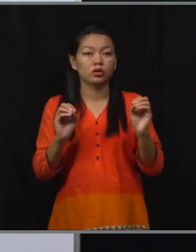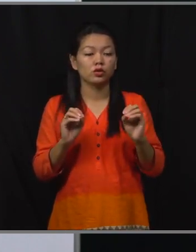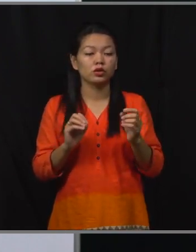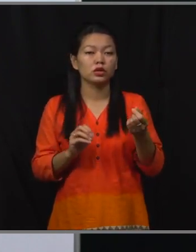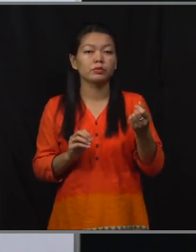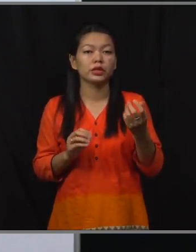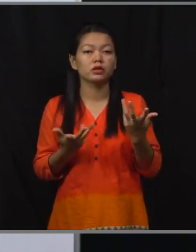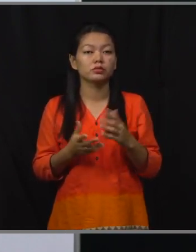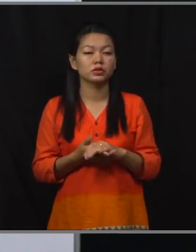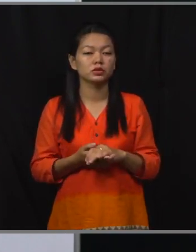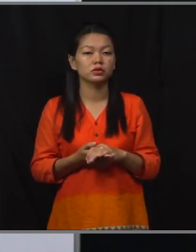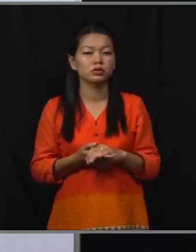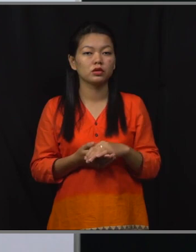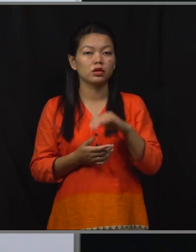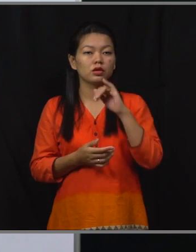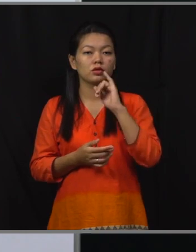you will have to add